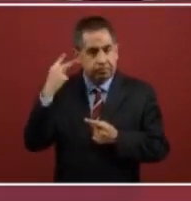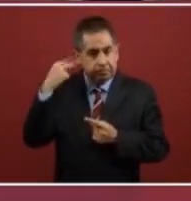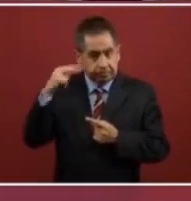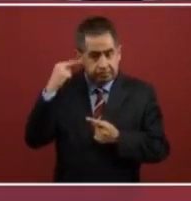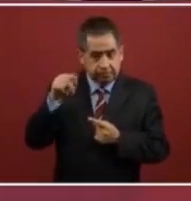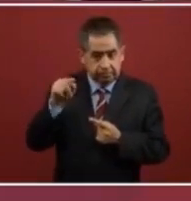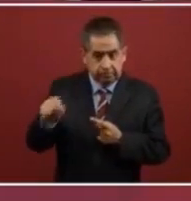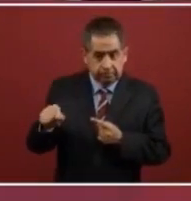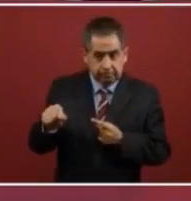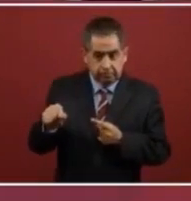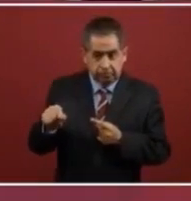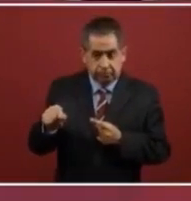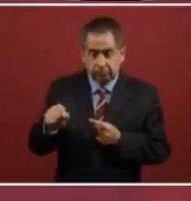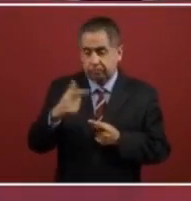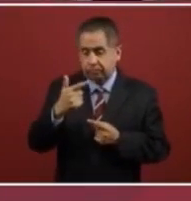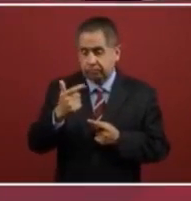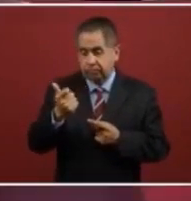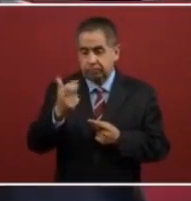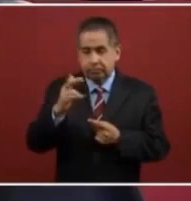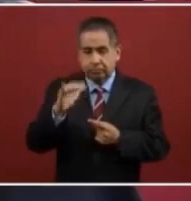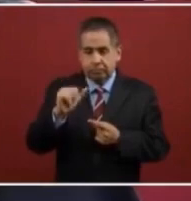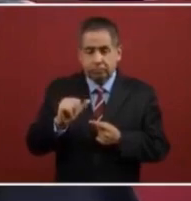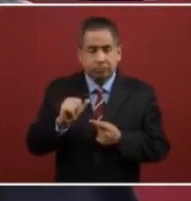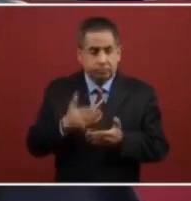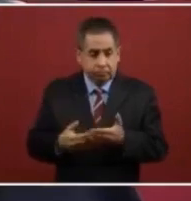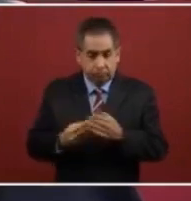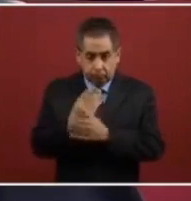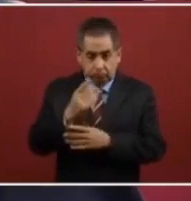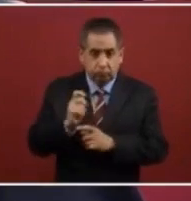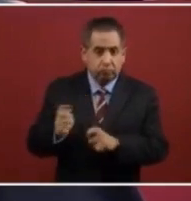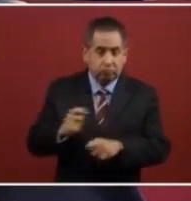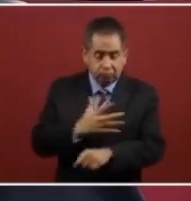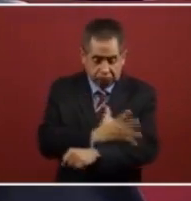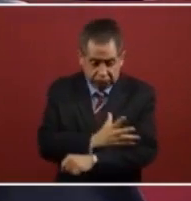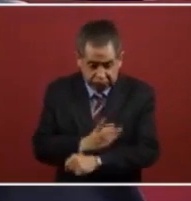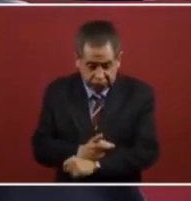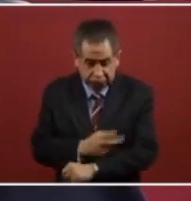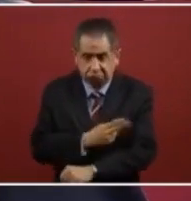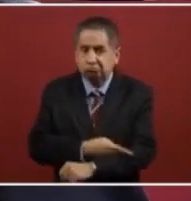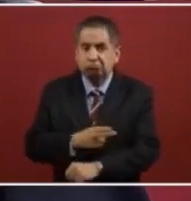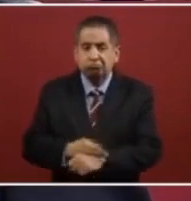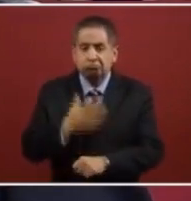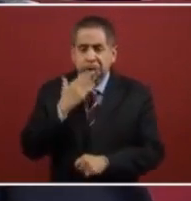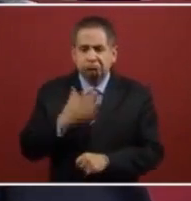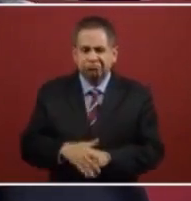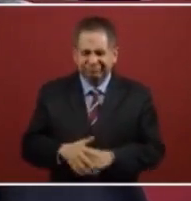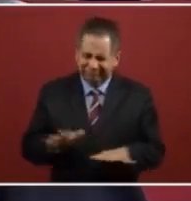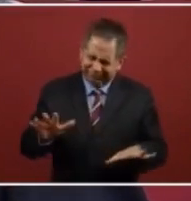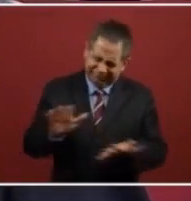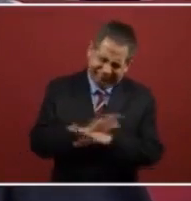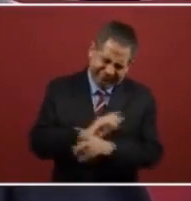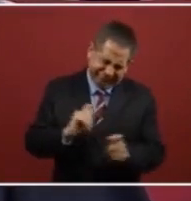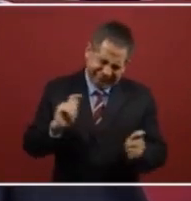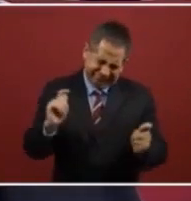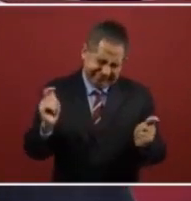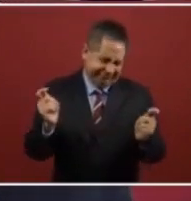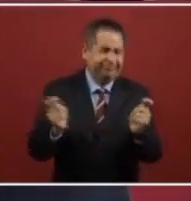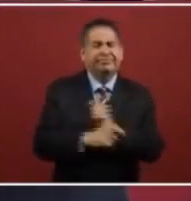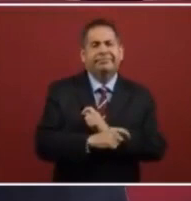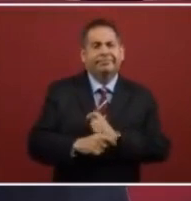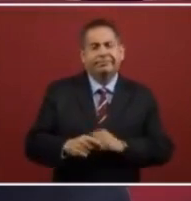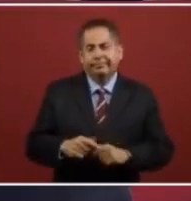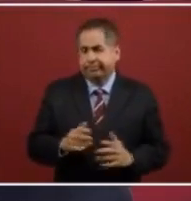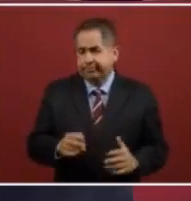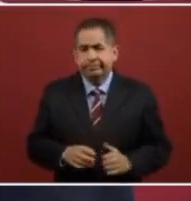Veracruz, of Veracruz, Cuitlago García, Iglago es un hombre Garcia, honesto. is an honest man. Fue un cambio That was quite a